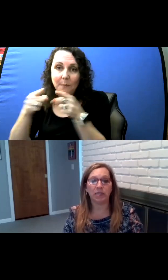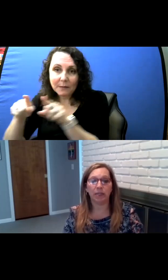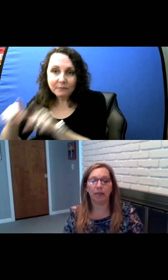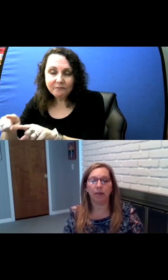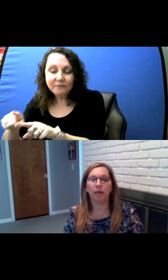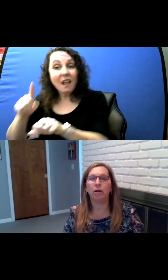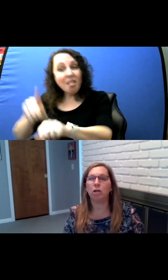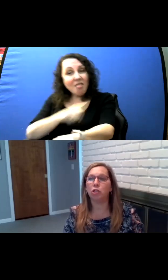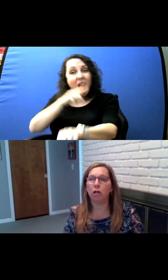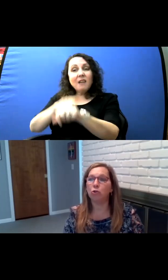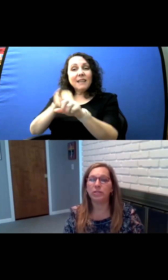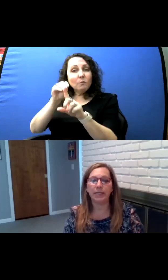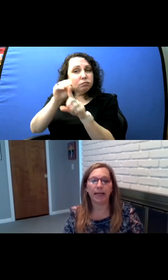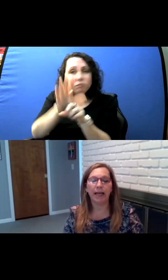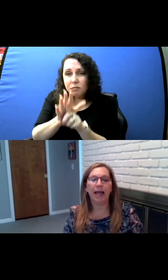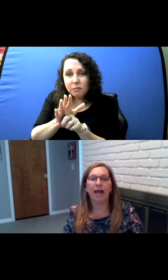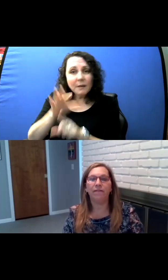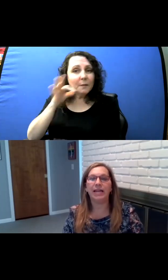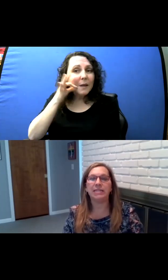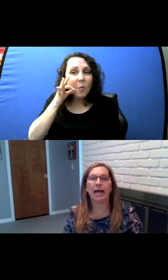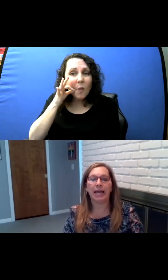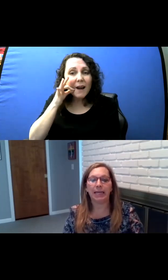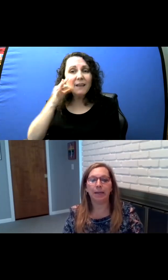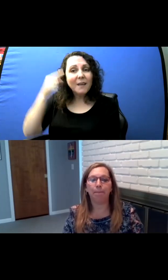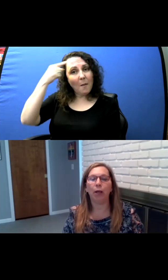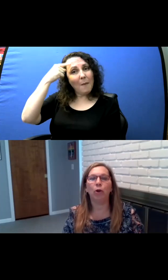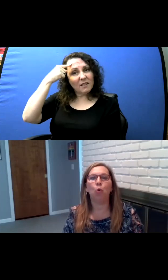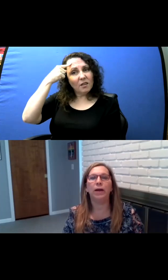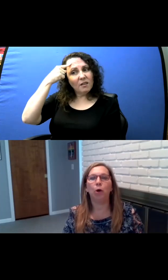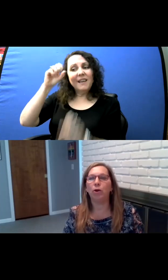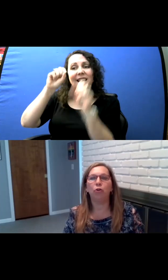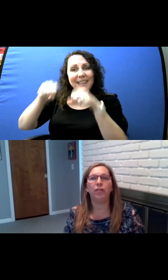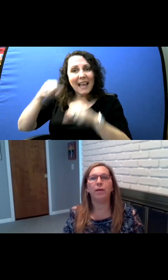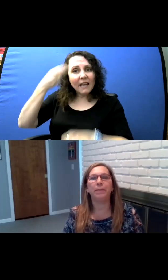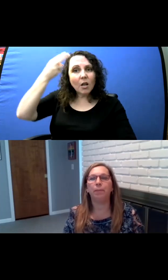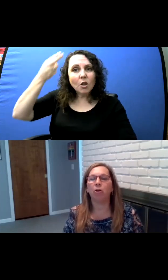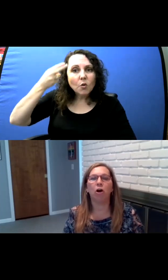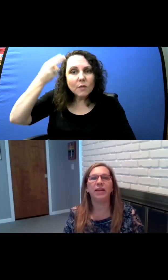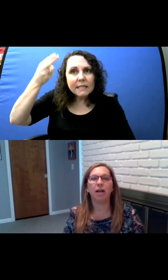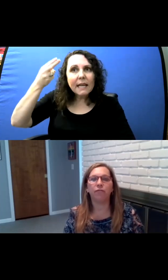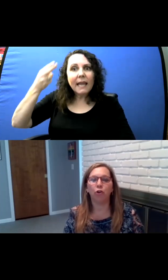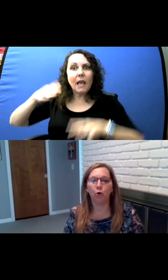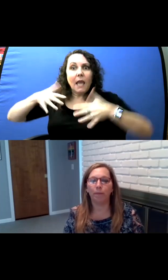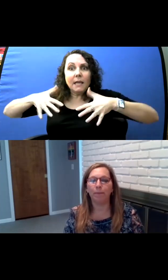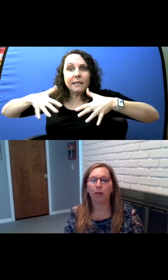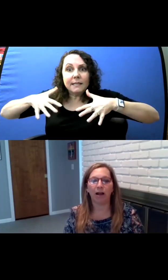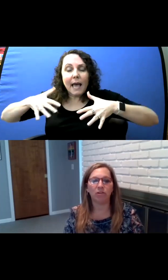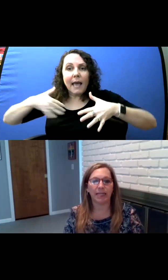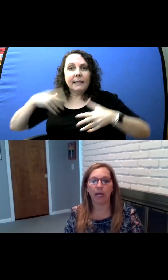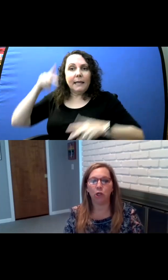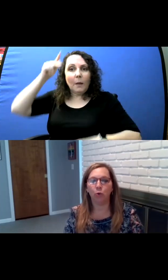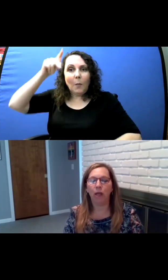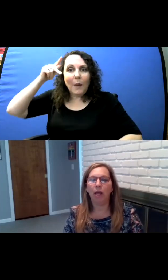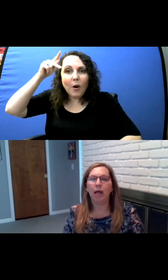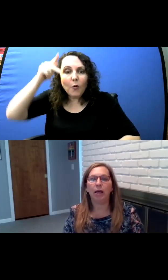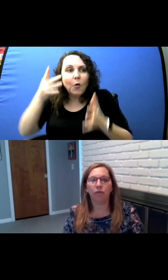you mentally. It can cause you to hallucinate, have anxiety, paranoia, where you feel that people are coming after you or people are out to